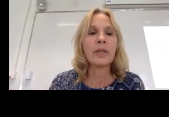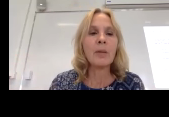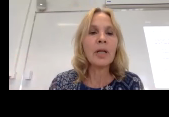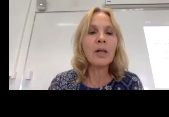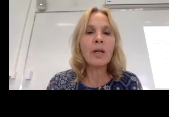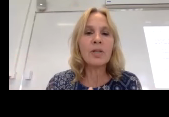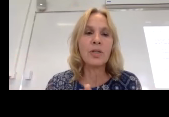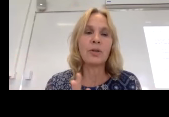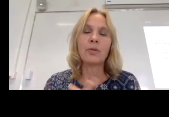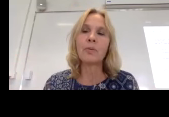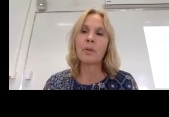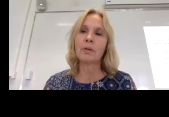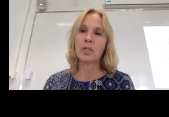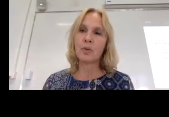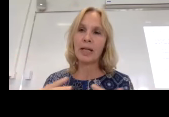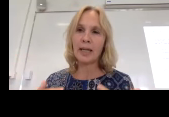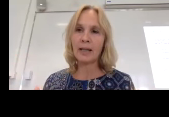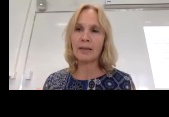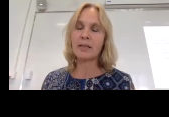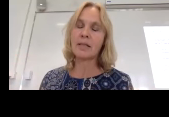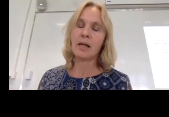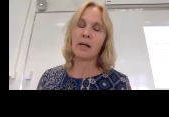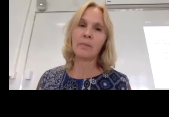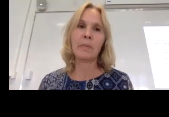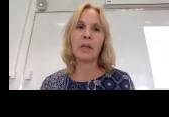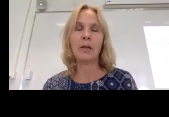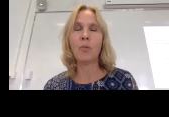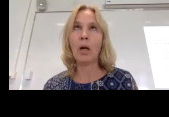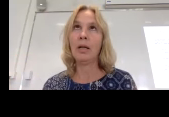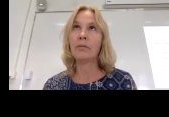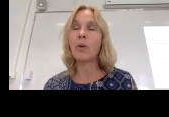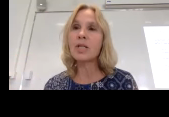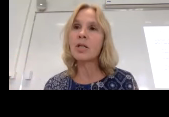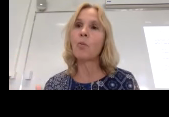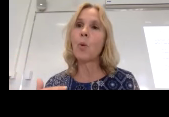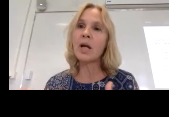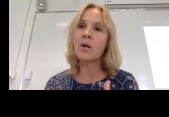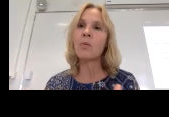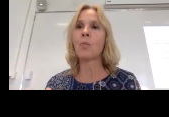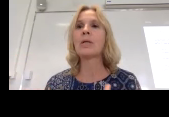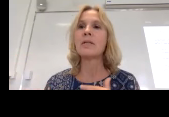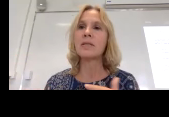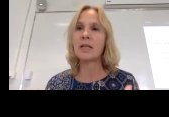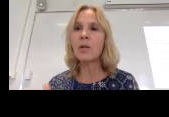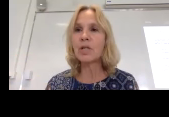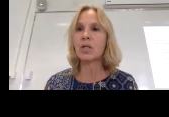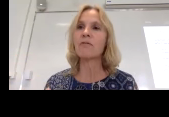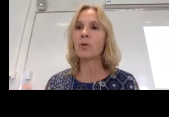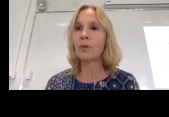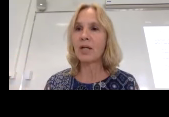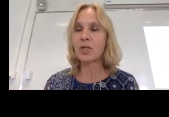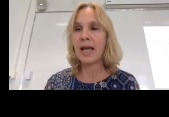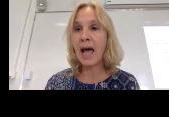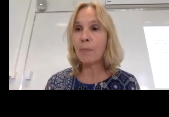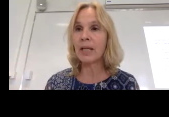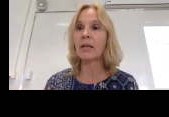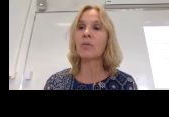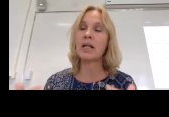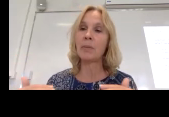So what Gabriella wanted to do to try to get at this question of where was this inhibition for